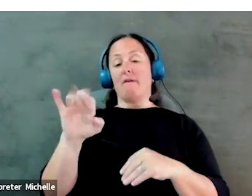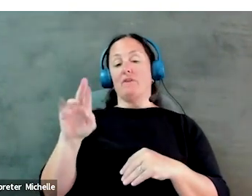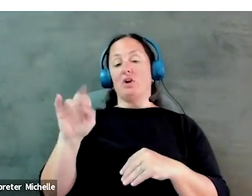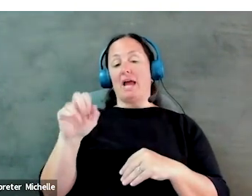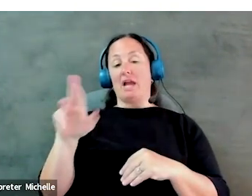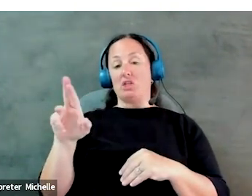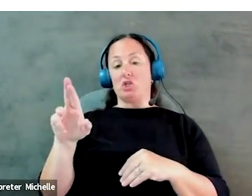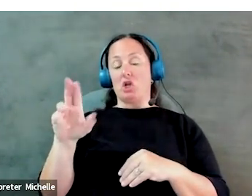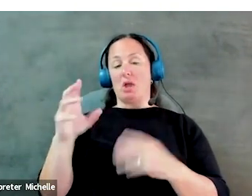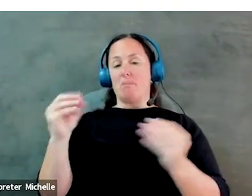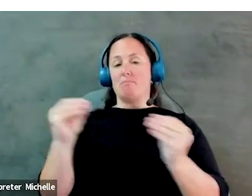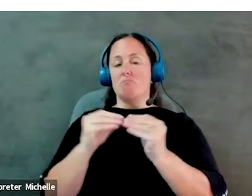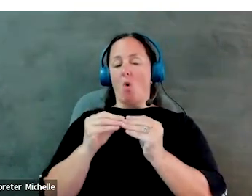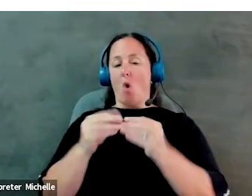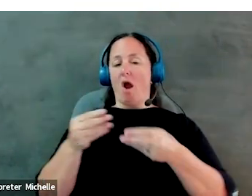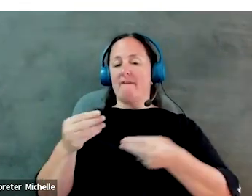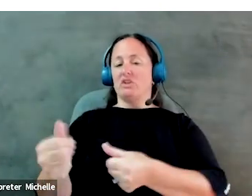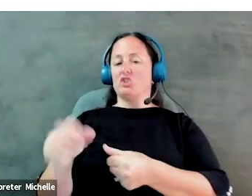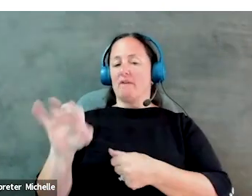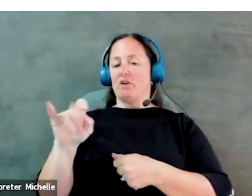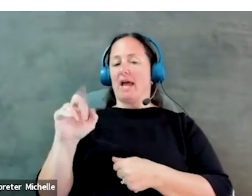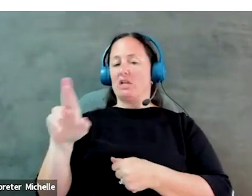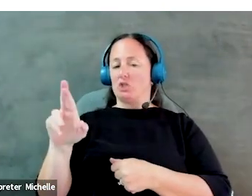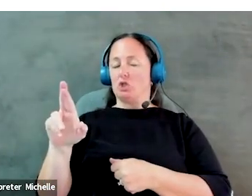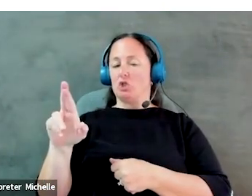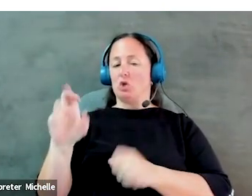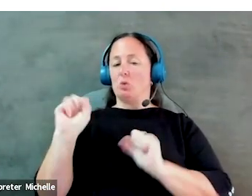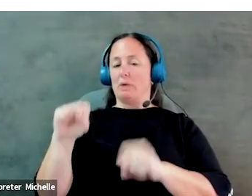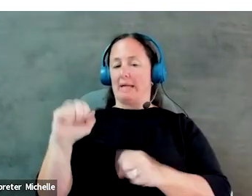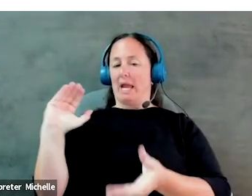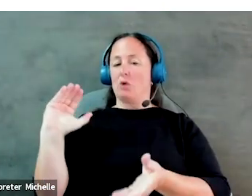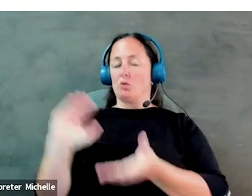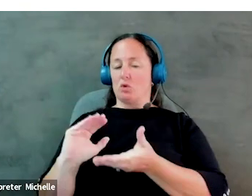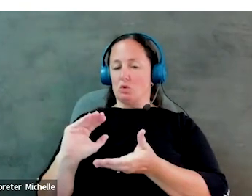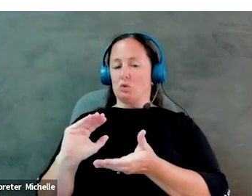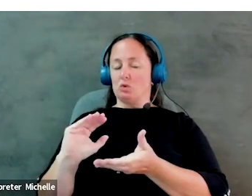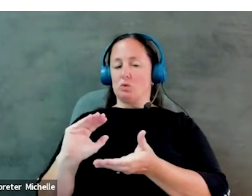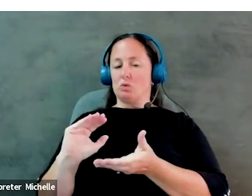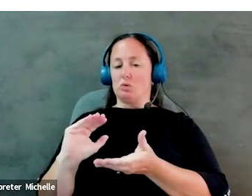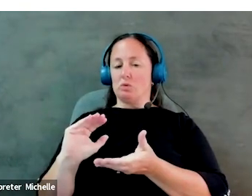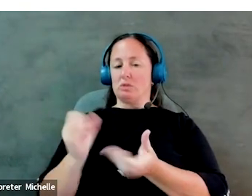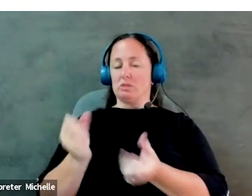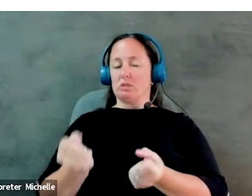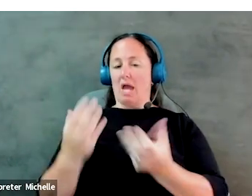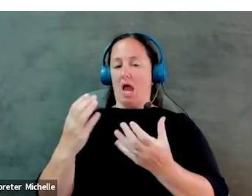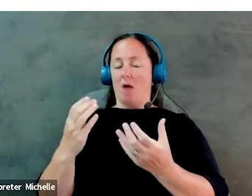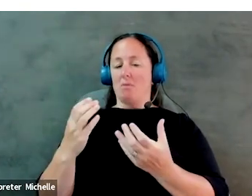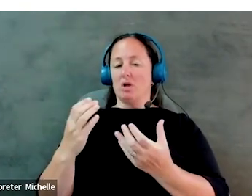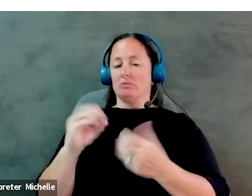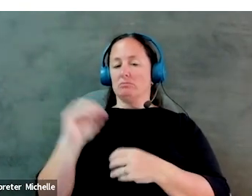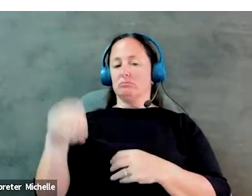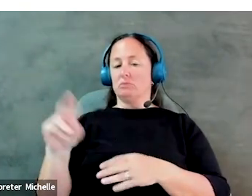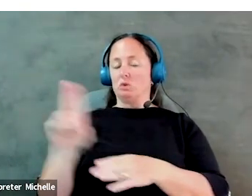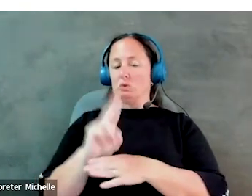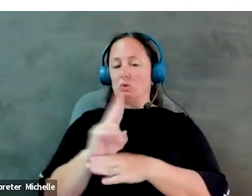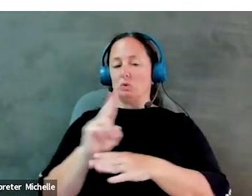are much more efficient fertilizers. We can definitely reduce the amount of the